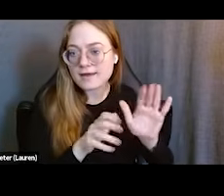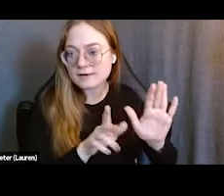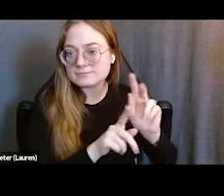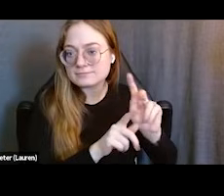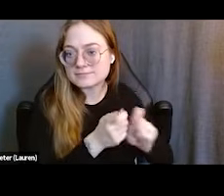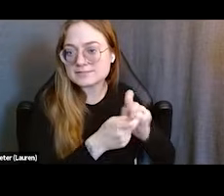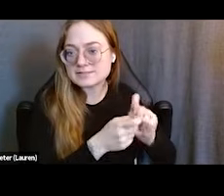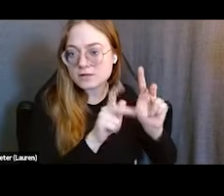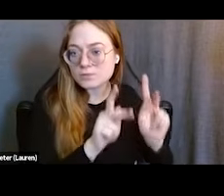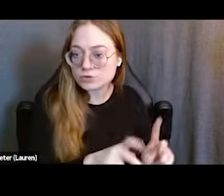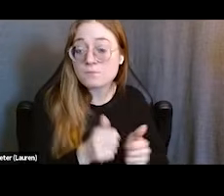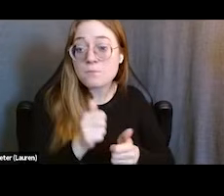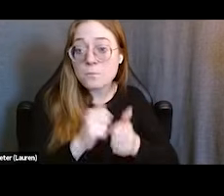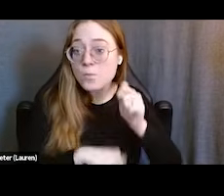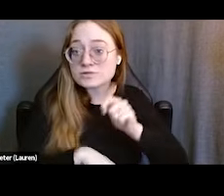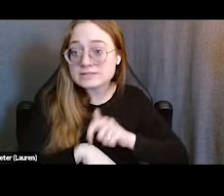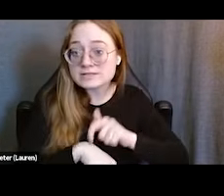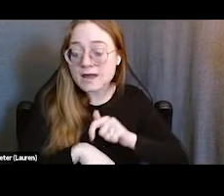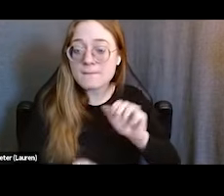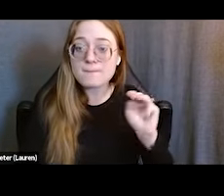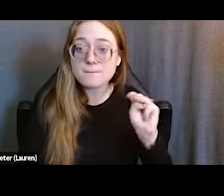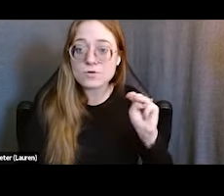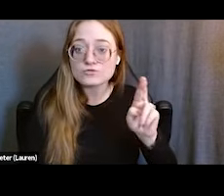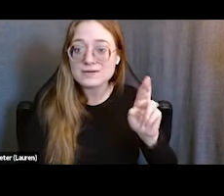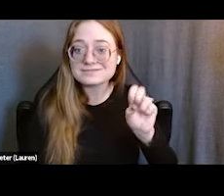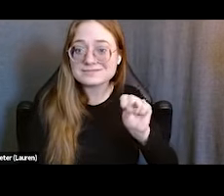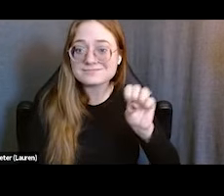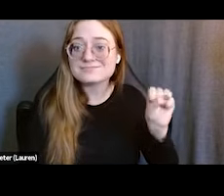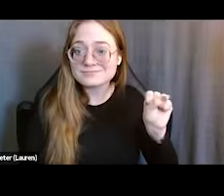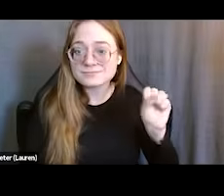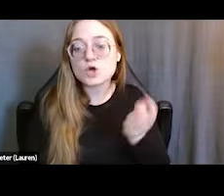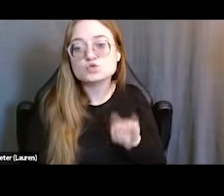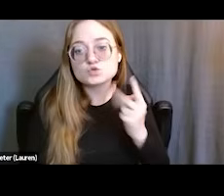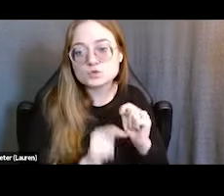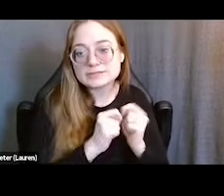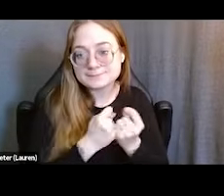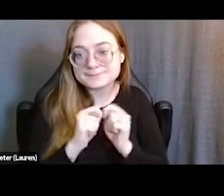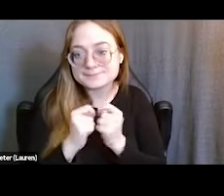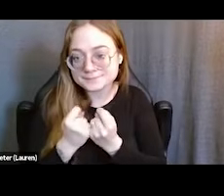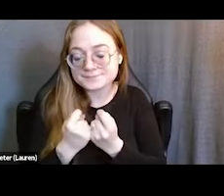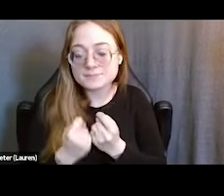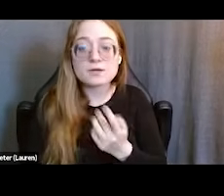of time, the mobile response and stabilization responds in 2 teams, and it's preferable to have